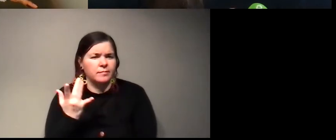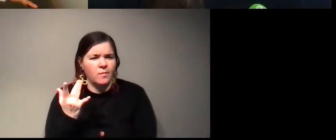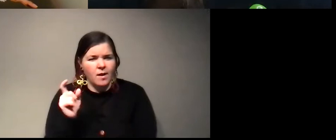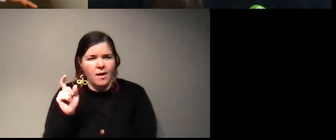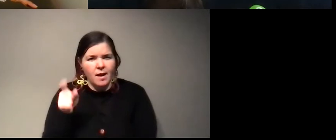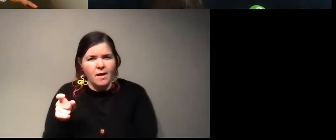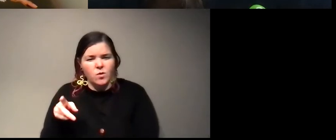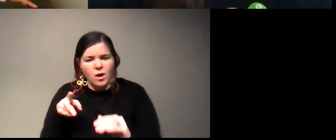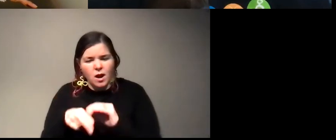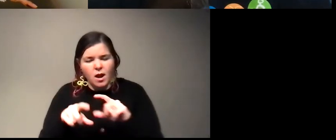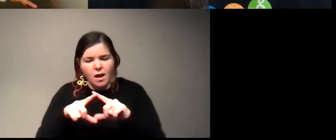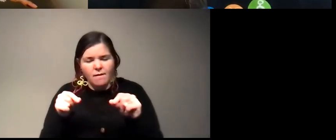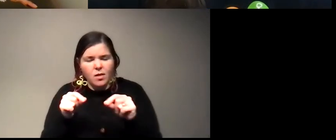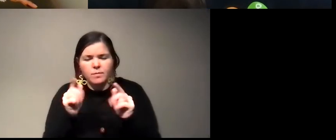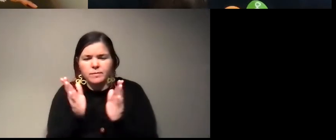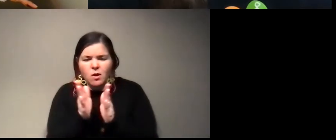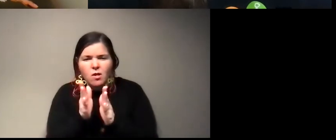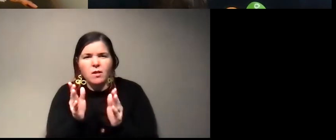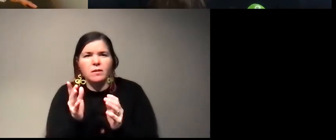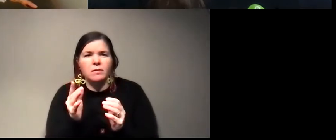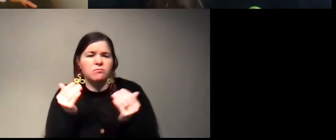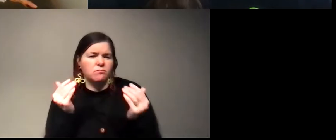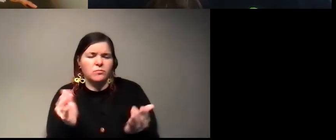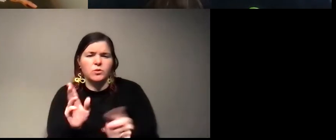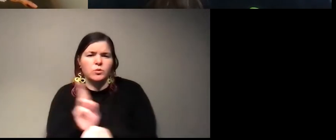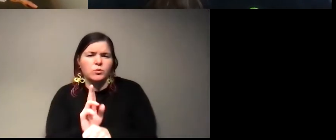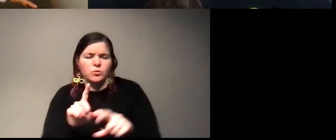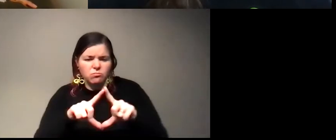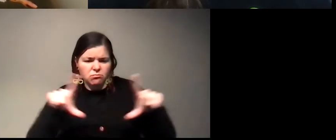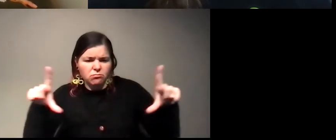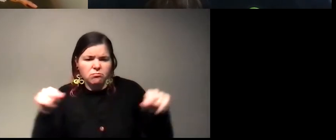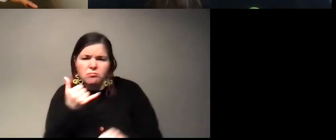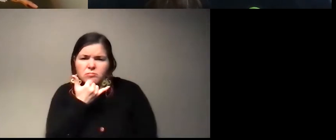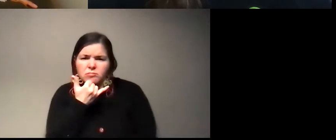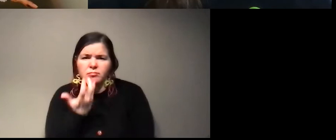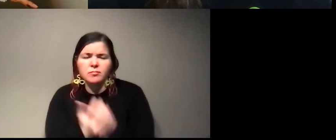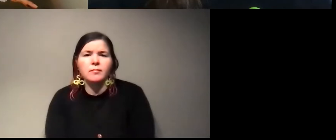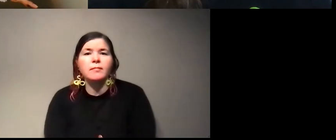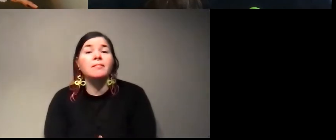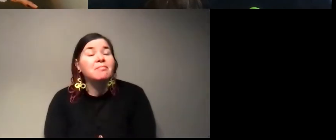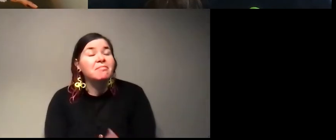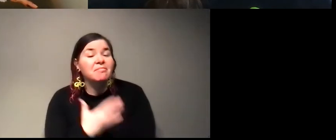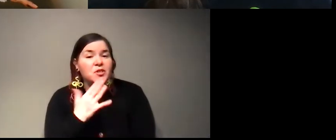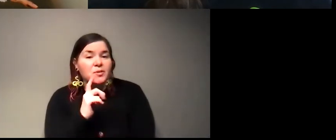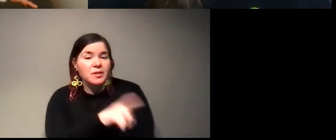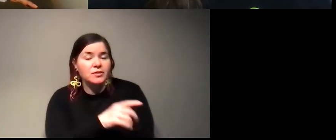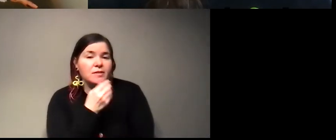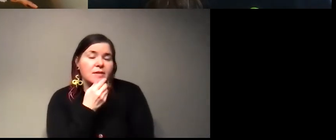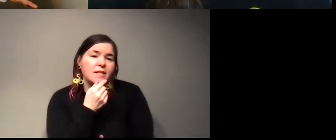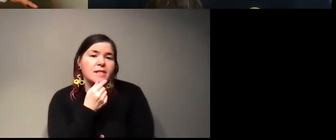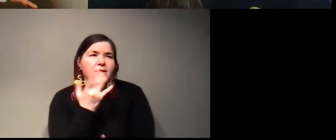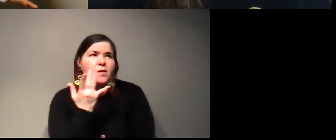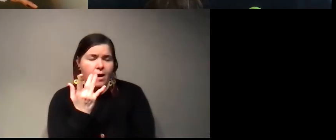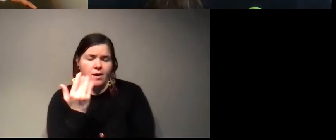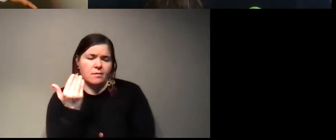cut the envelope into small pieces and not just use the whole thing for an experiment? That is a great question. So why we